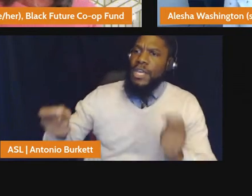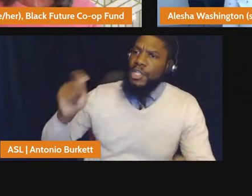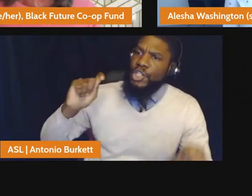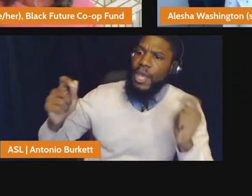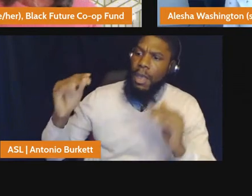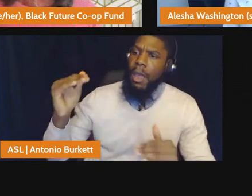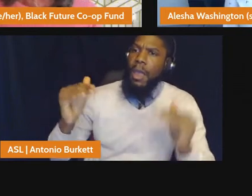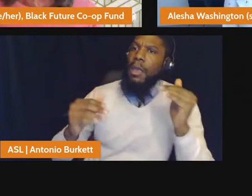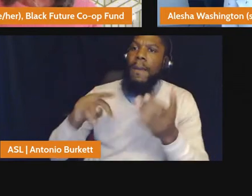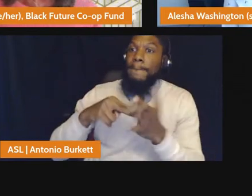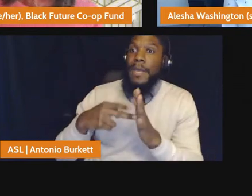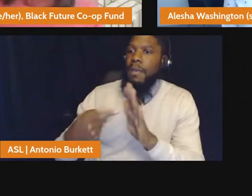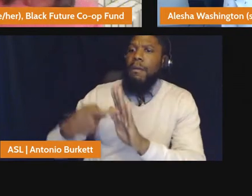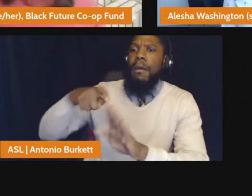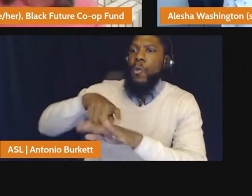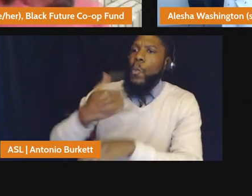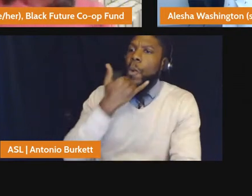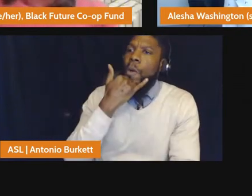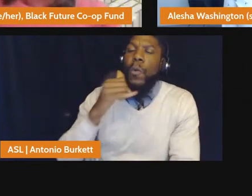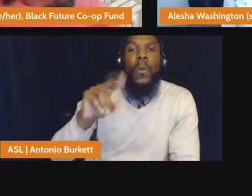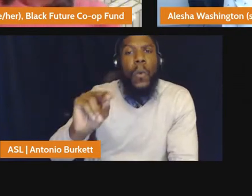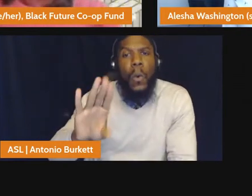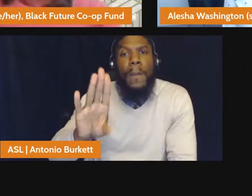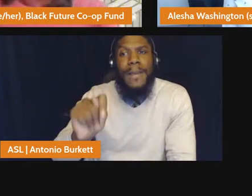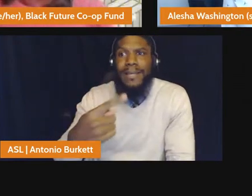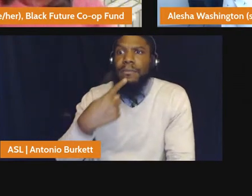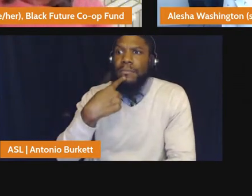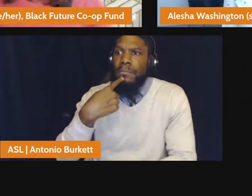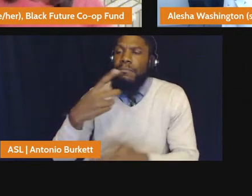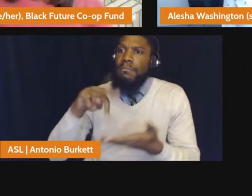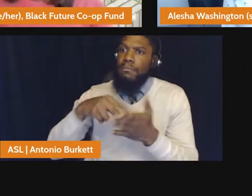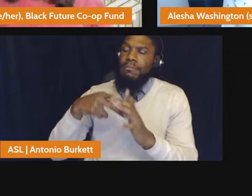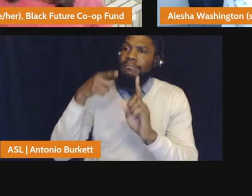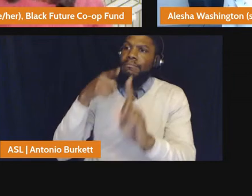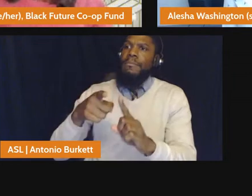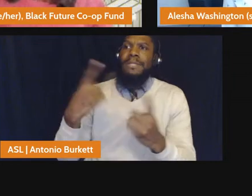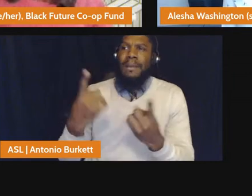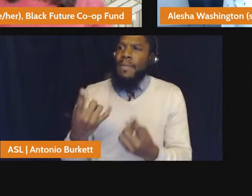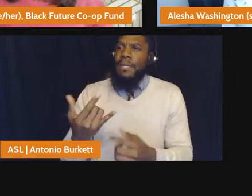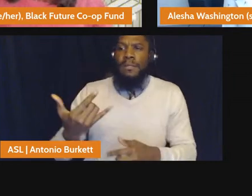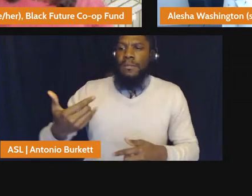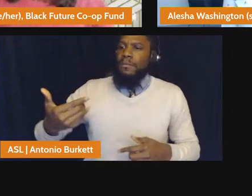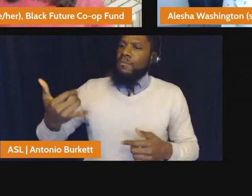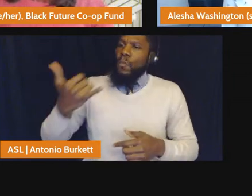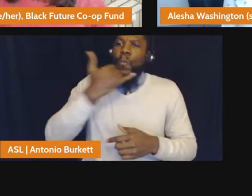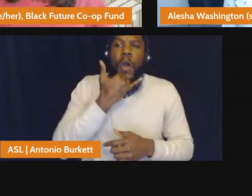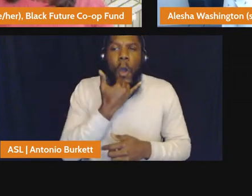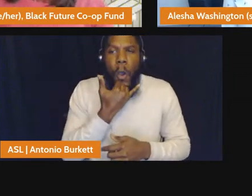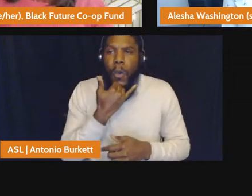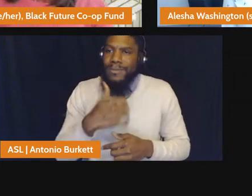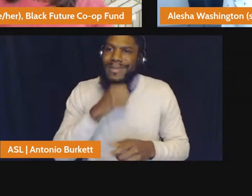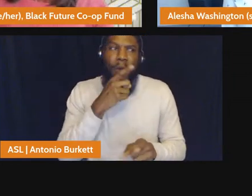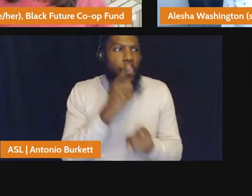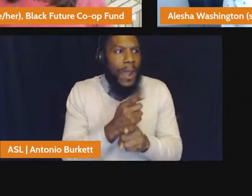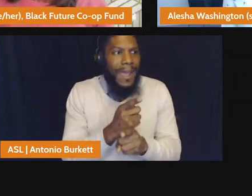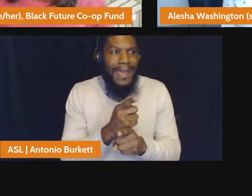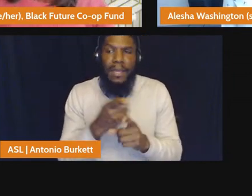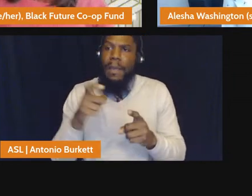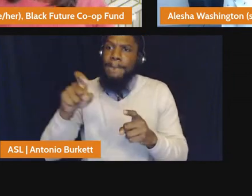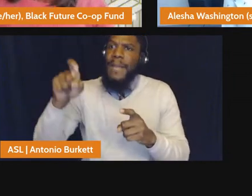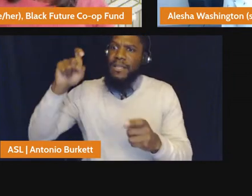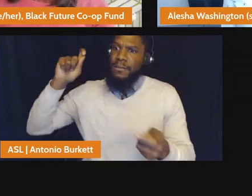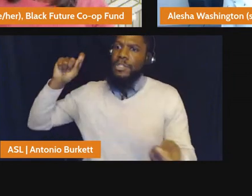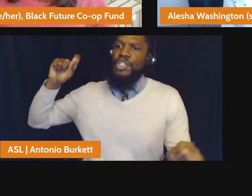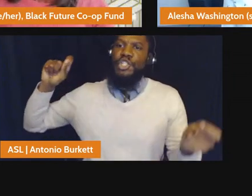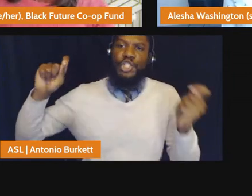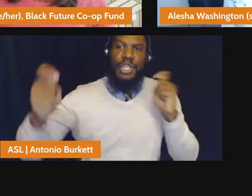you should pay attention to what's happening because something is happening that is not right. And it shouldn't be incumbent on